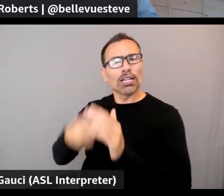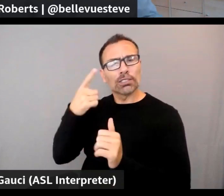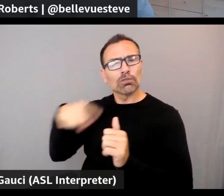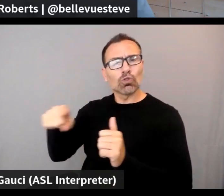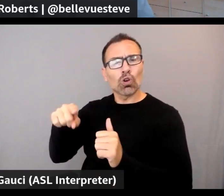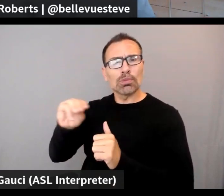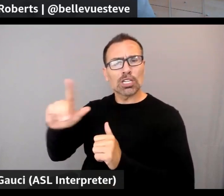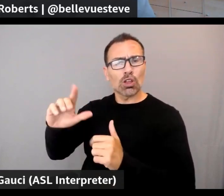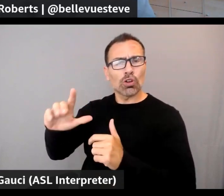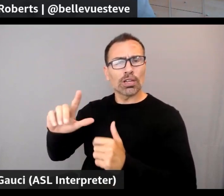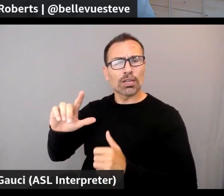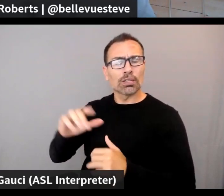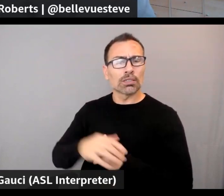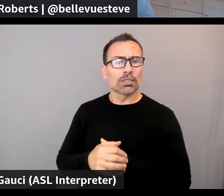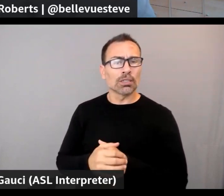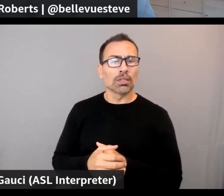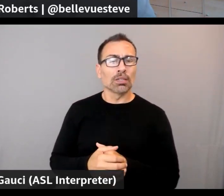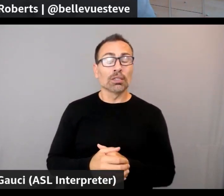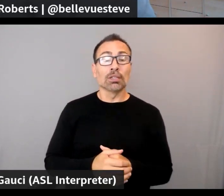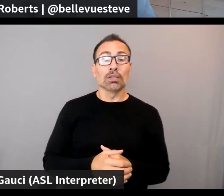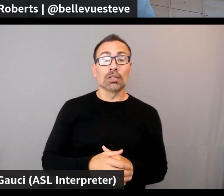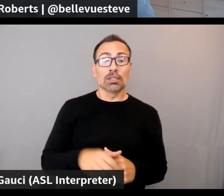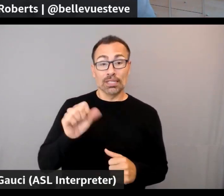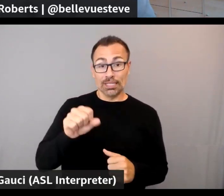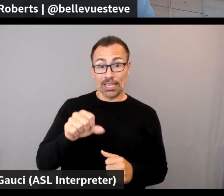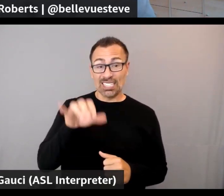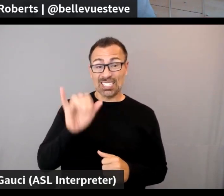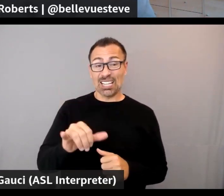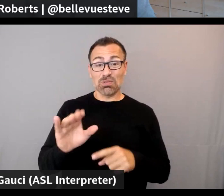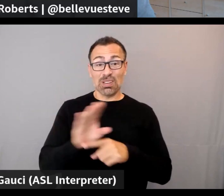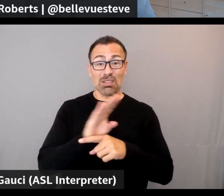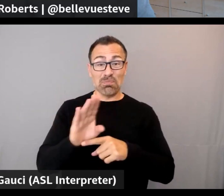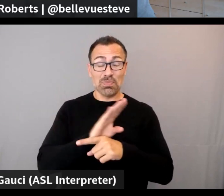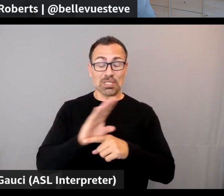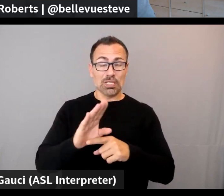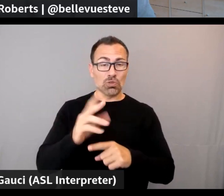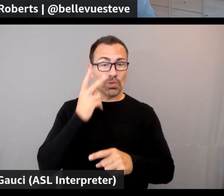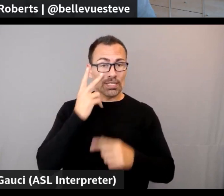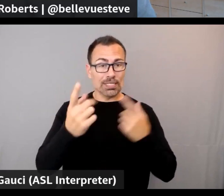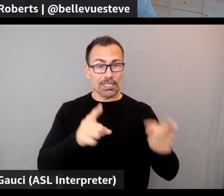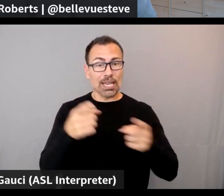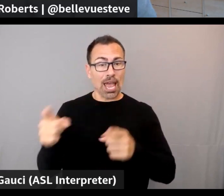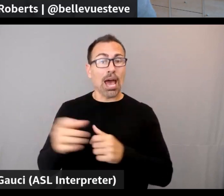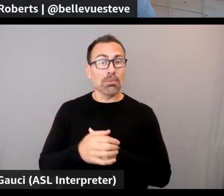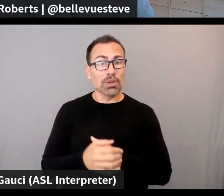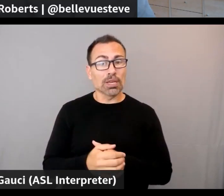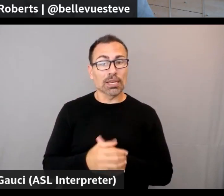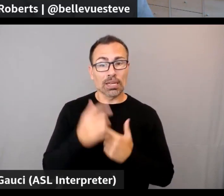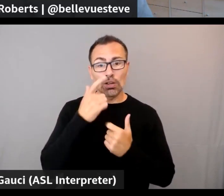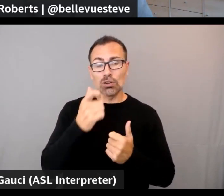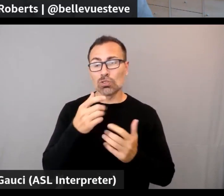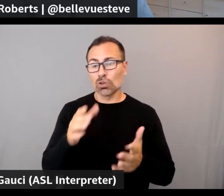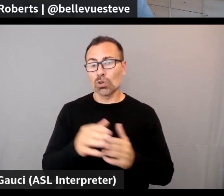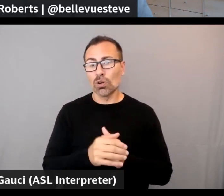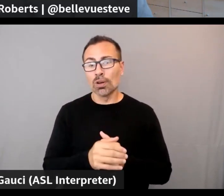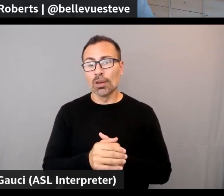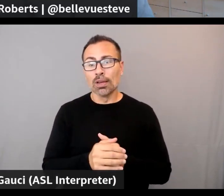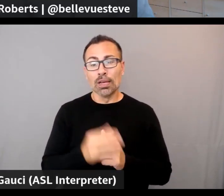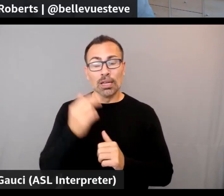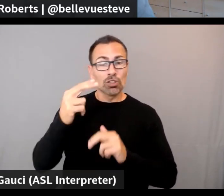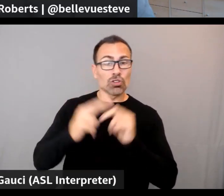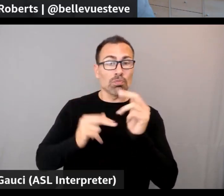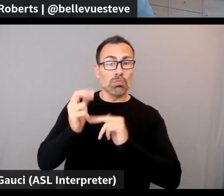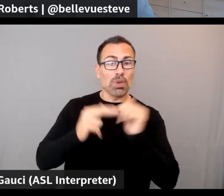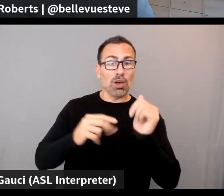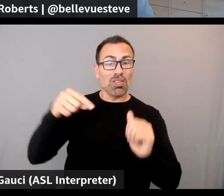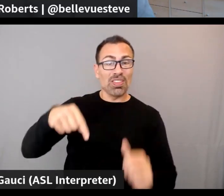Yeah, so that's where we are seeing the industry kind of shaping up to in a very interesting way. Yes, to build these